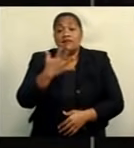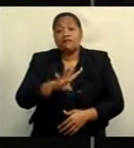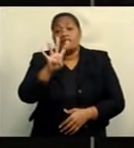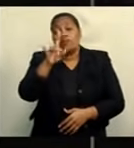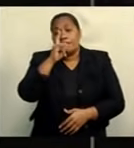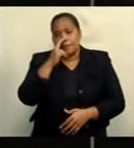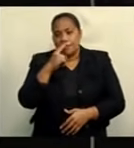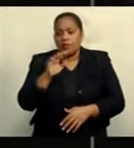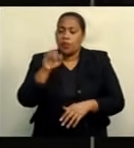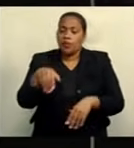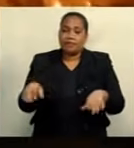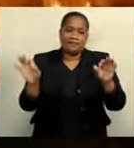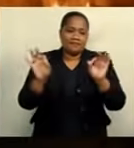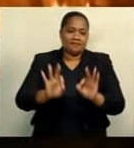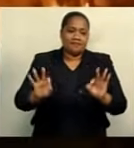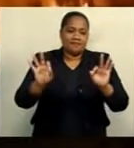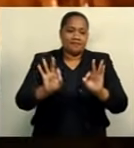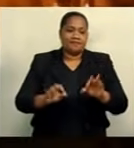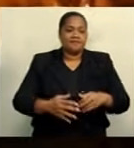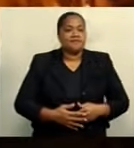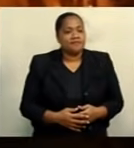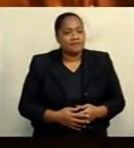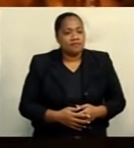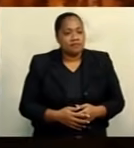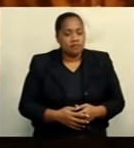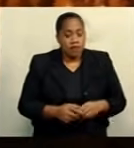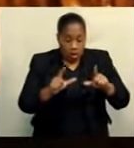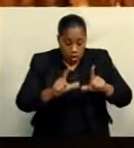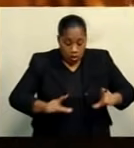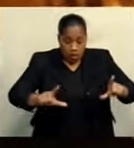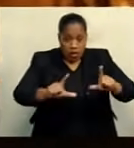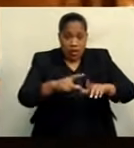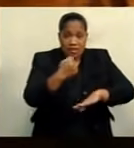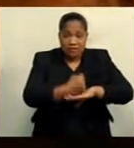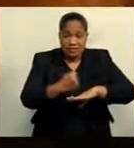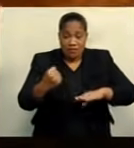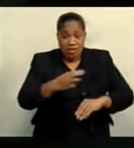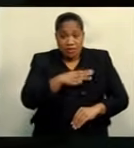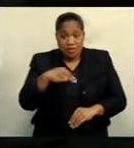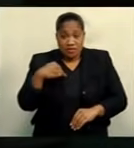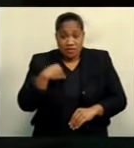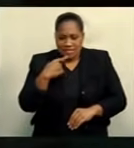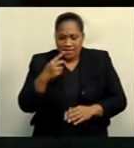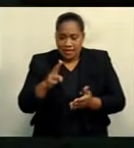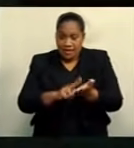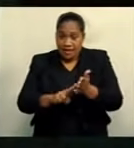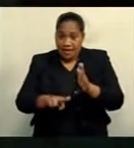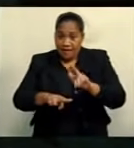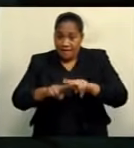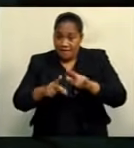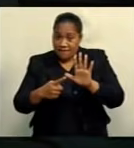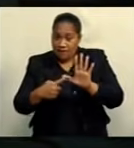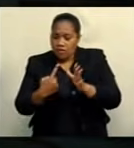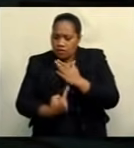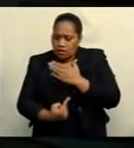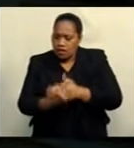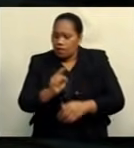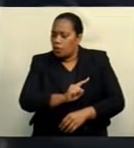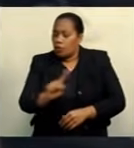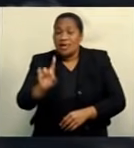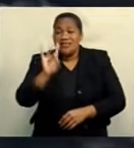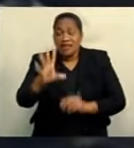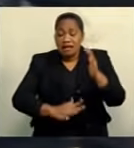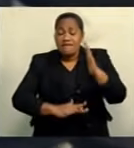homeless. Kritika Kumar reports. The local government minister says the National Fire Authority attended to 10 fire incidents last